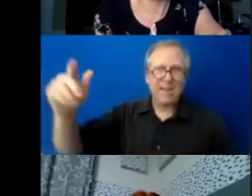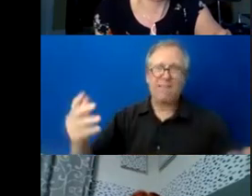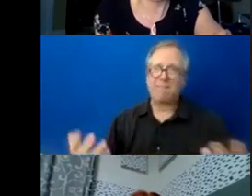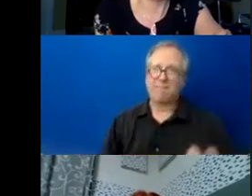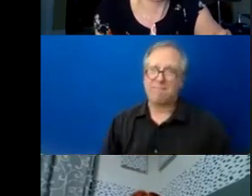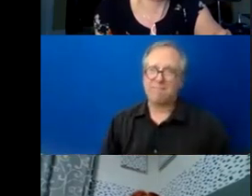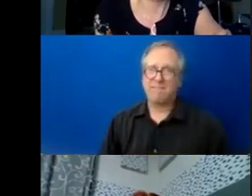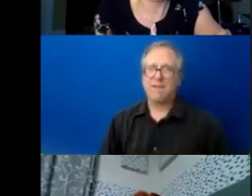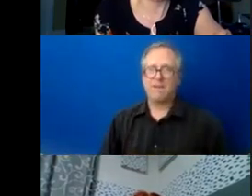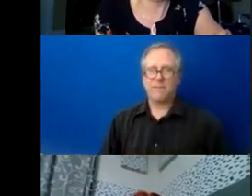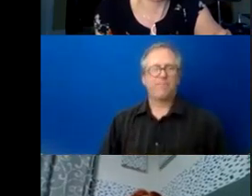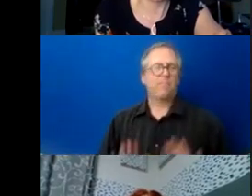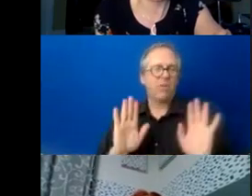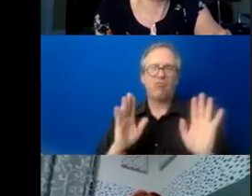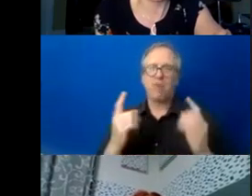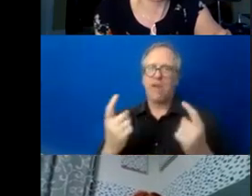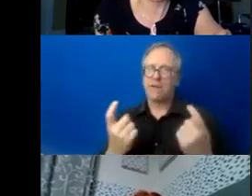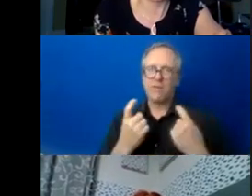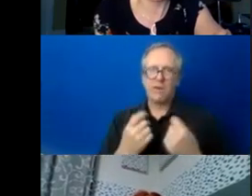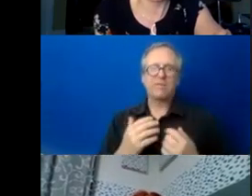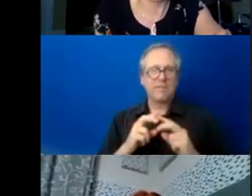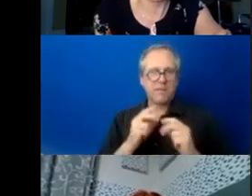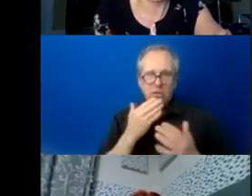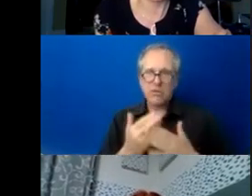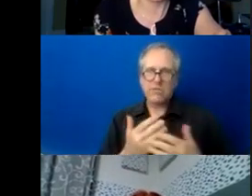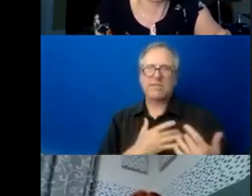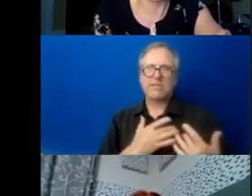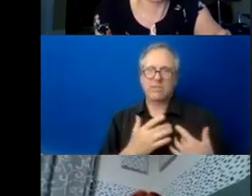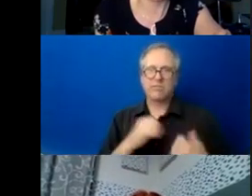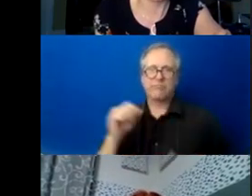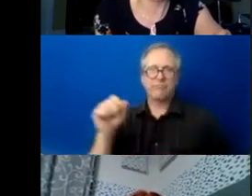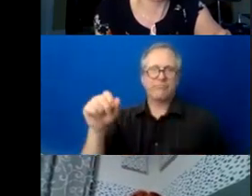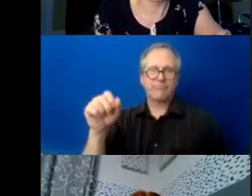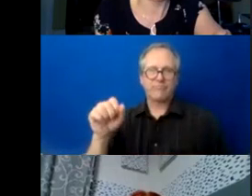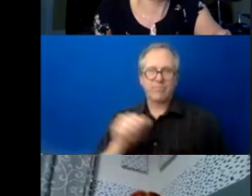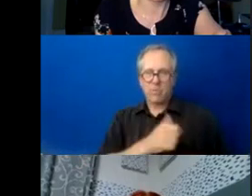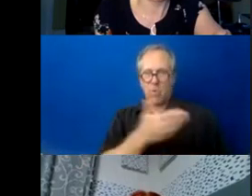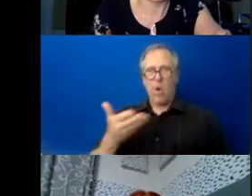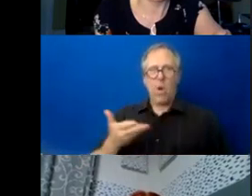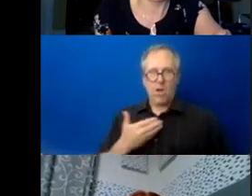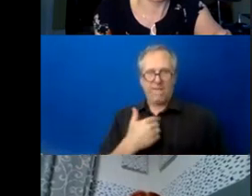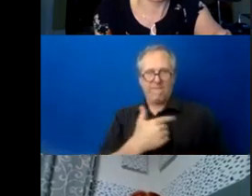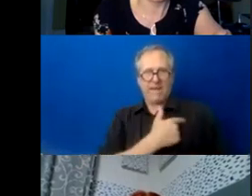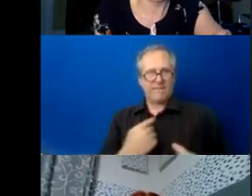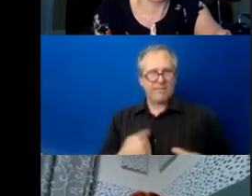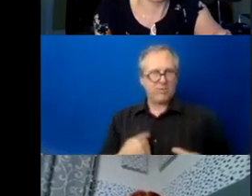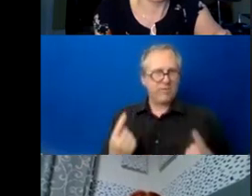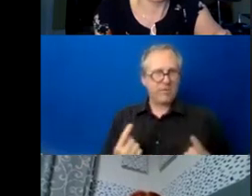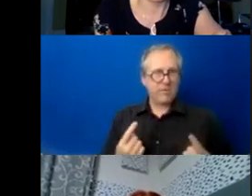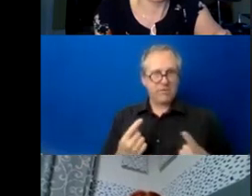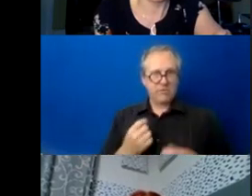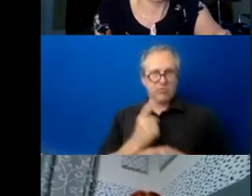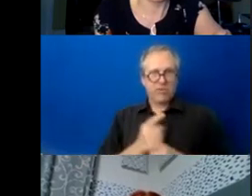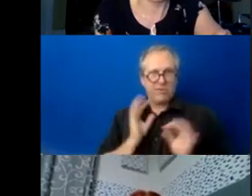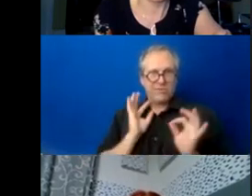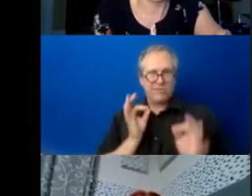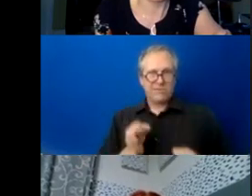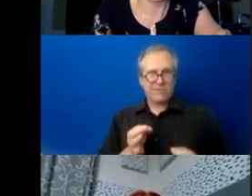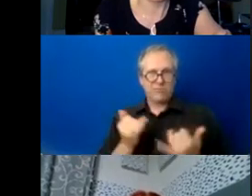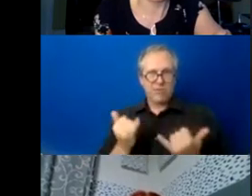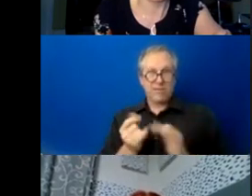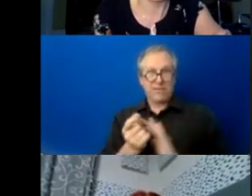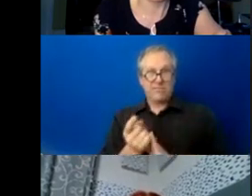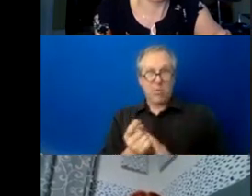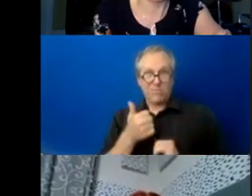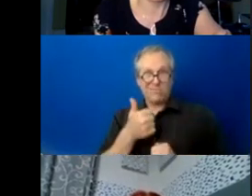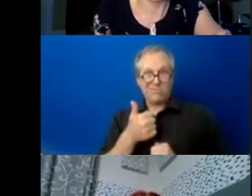Katie, I think that's a really great question and a really good concern. And I think something all of us that have gotten the vaccine so far are like, okay, did we make the right decision? Right in this moment